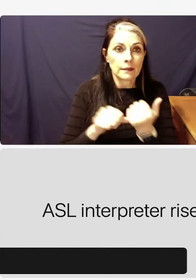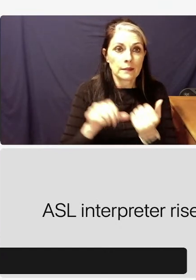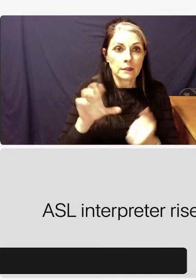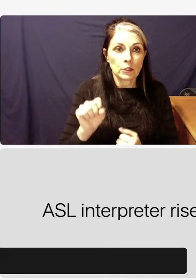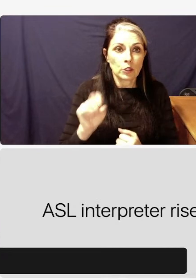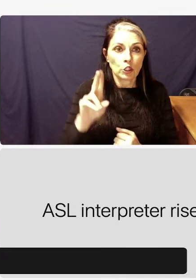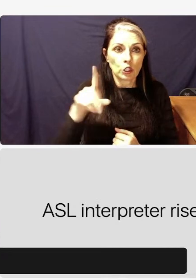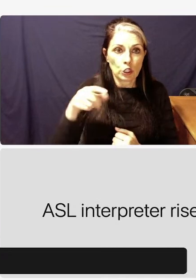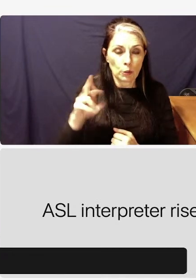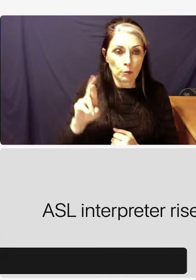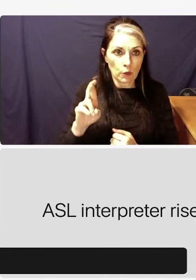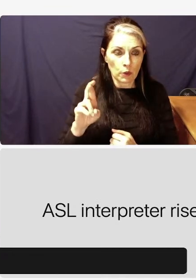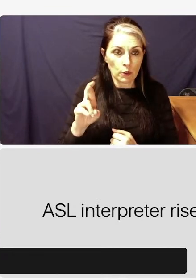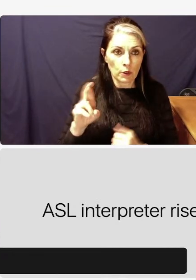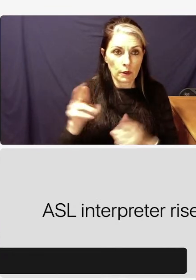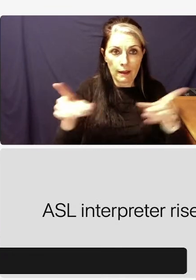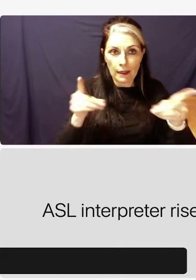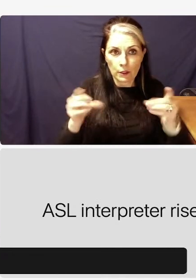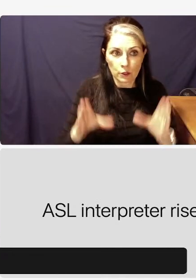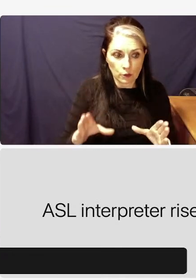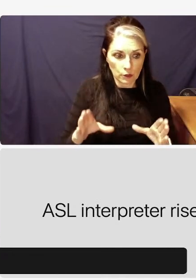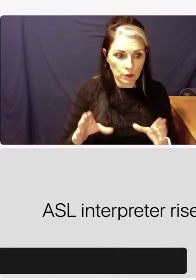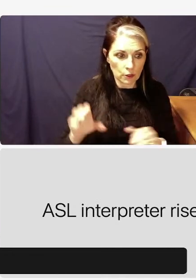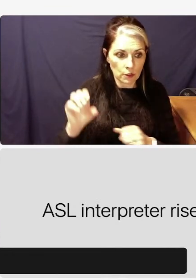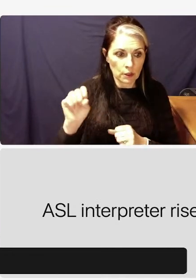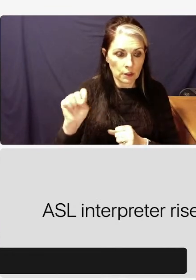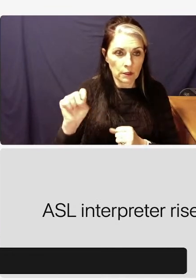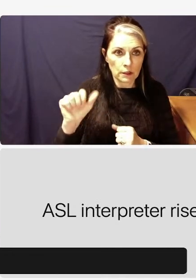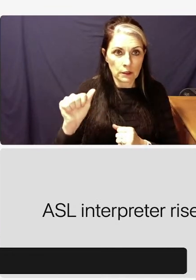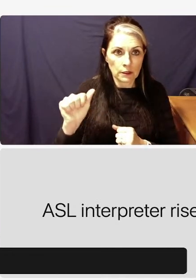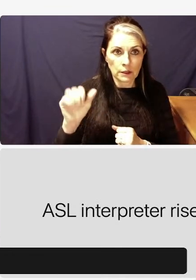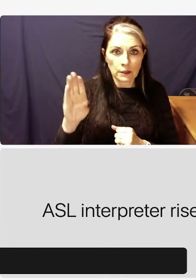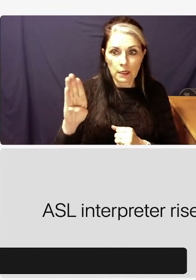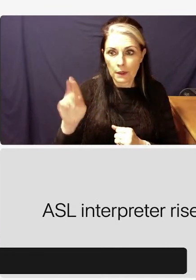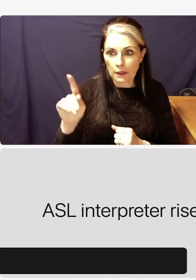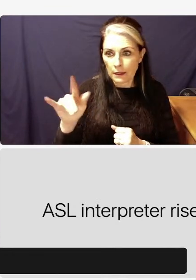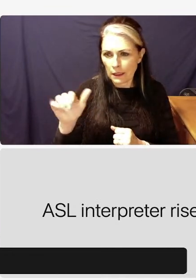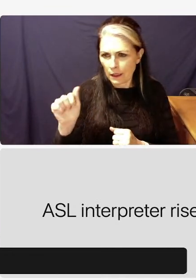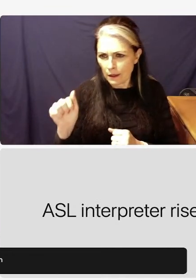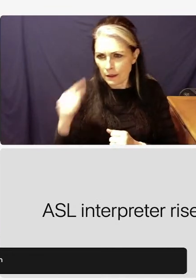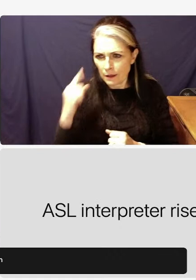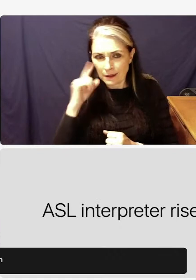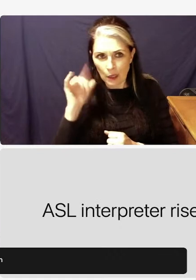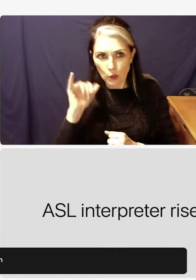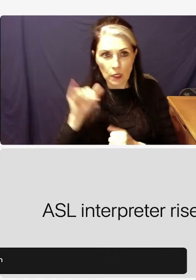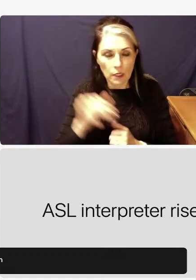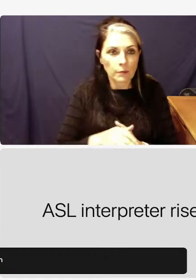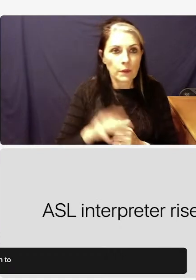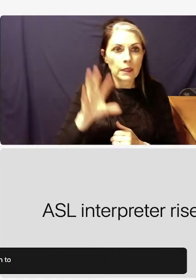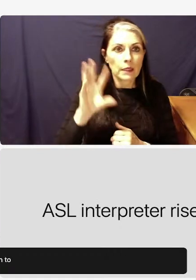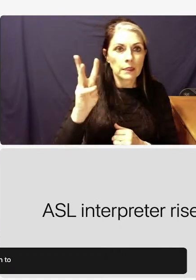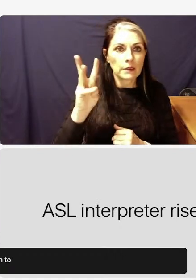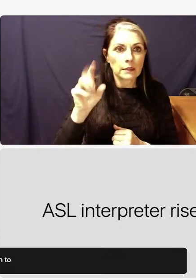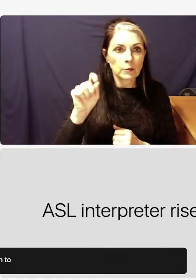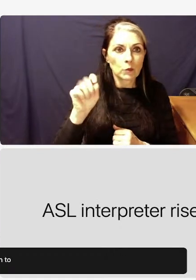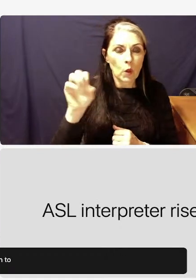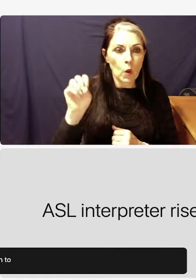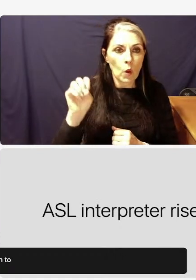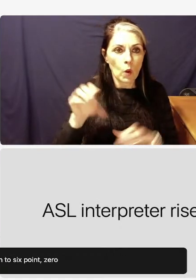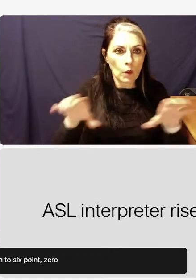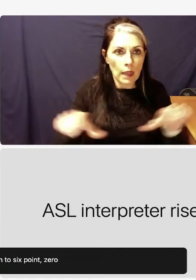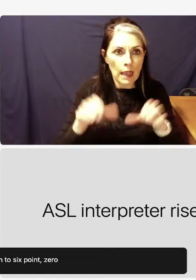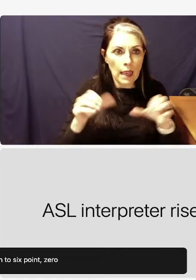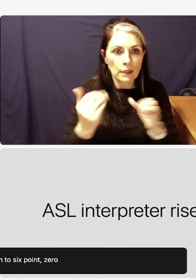and uh director thank you moving on to 6.00 action